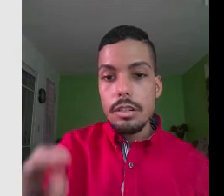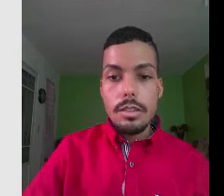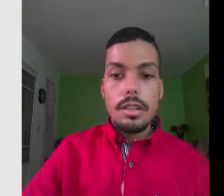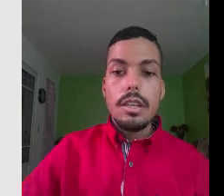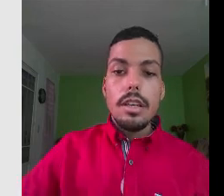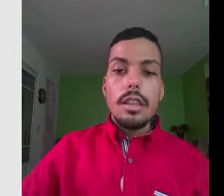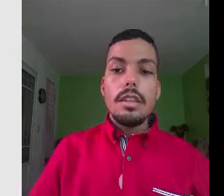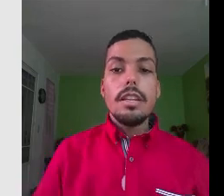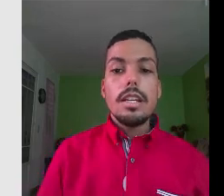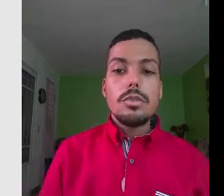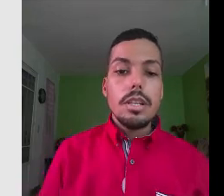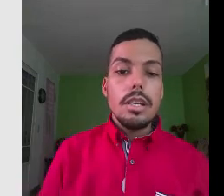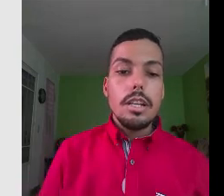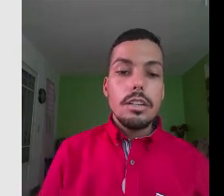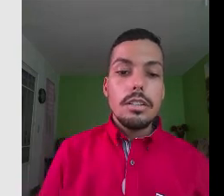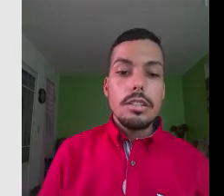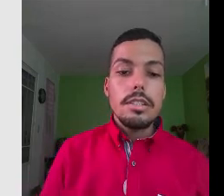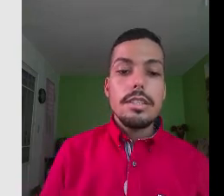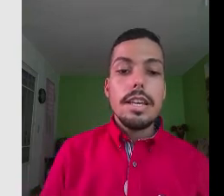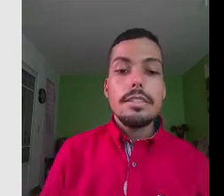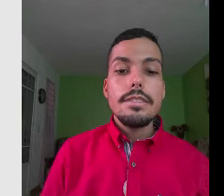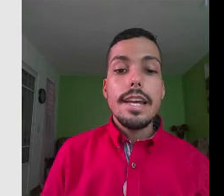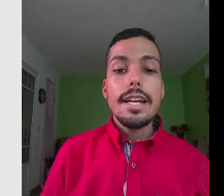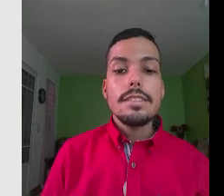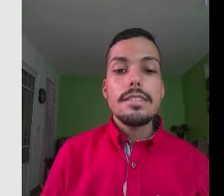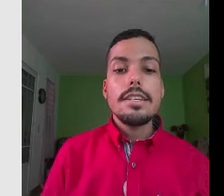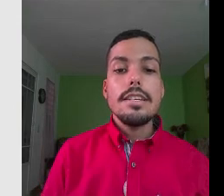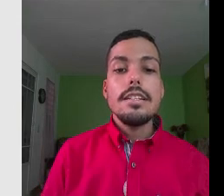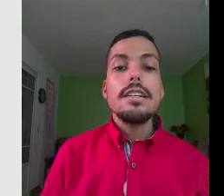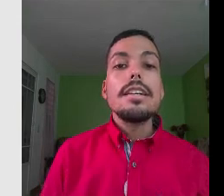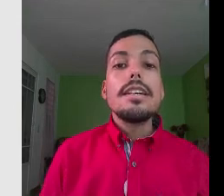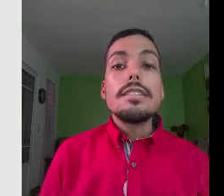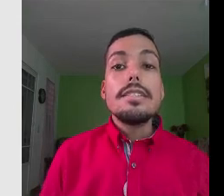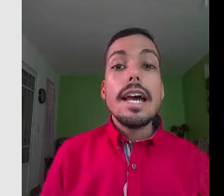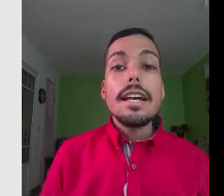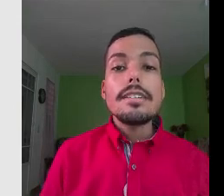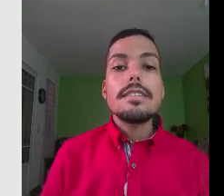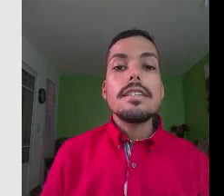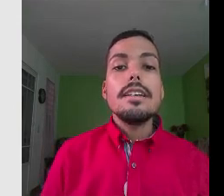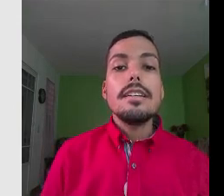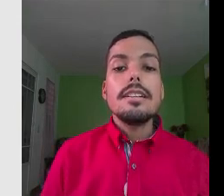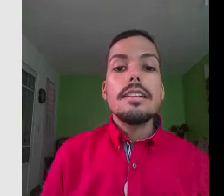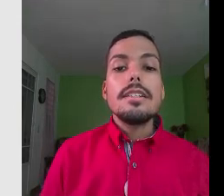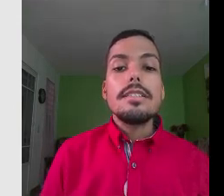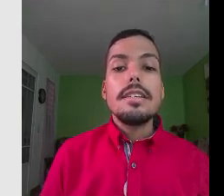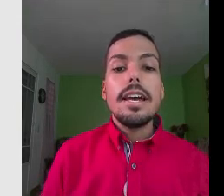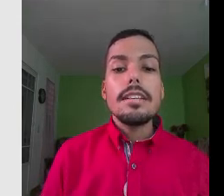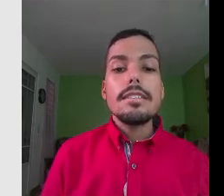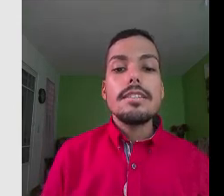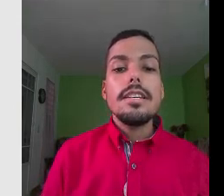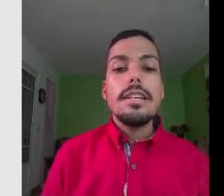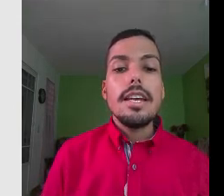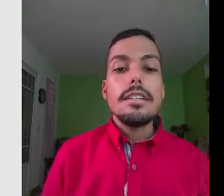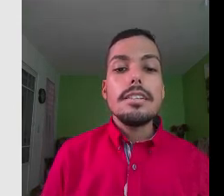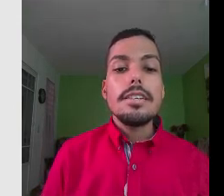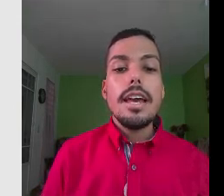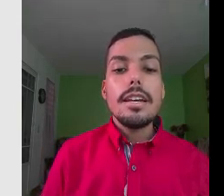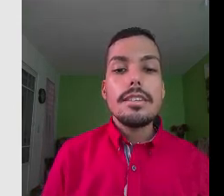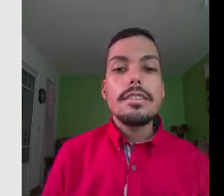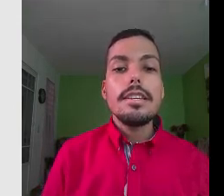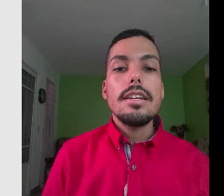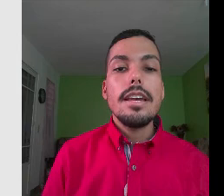Very good. The next one here, this is a taxi. Taxi. Taxi.